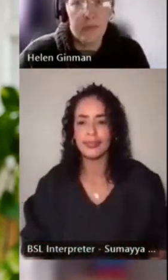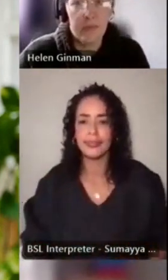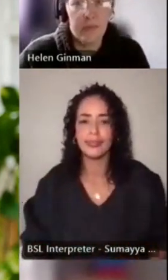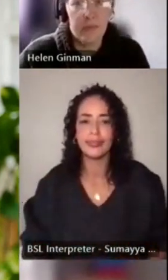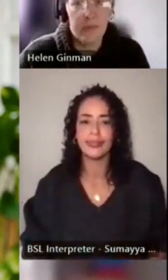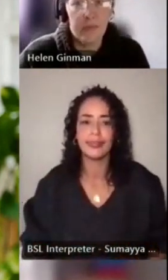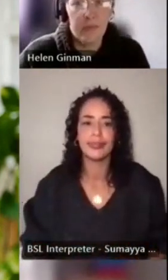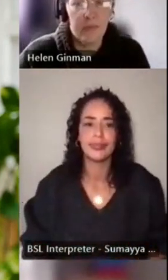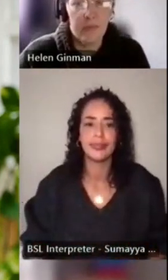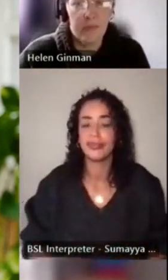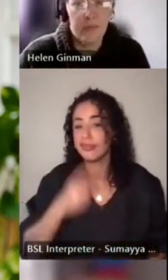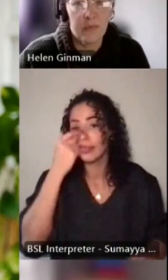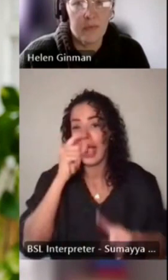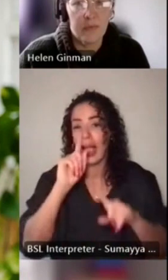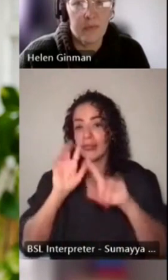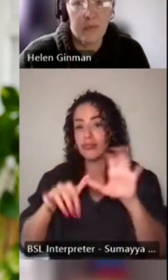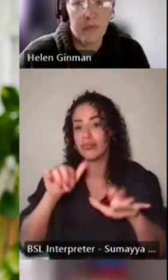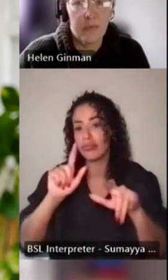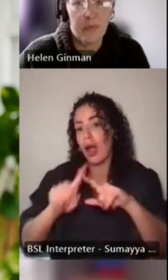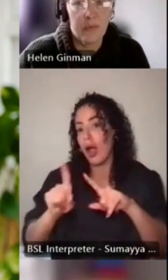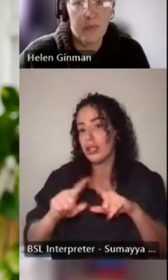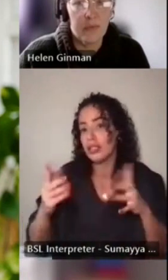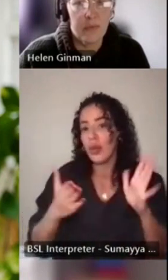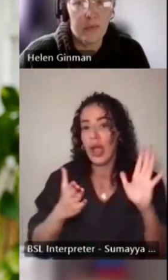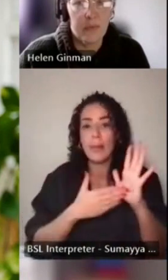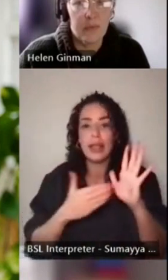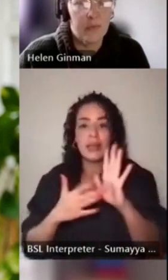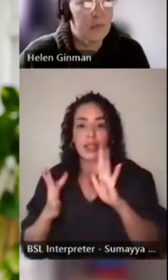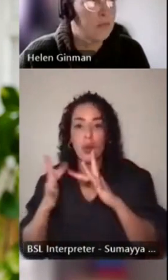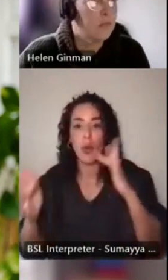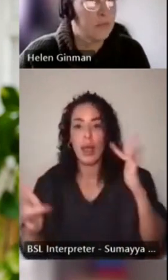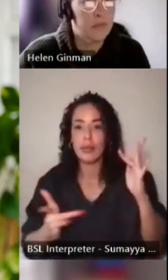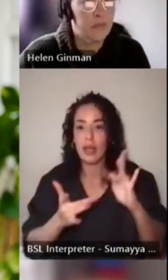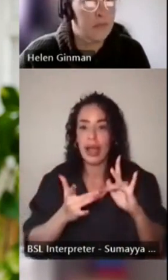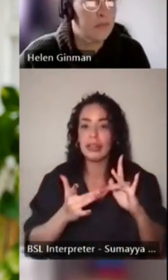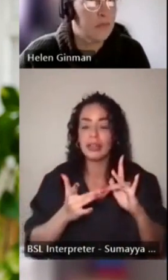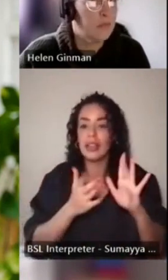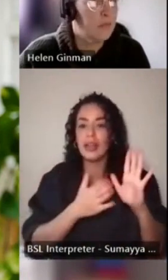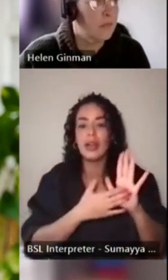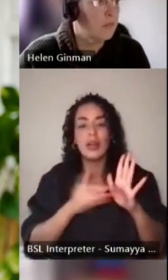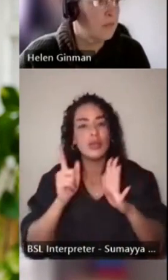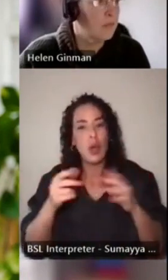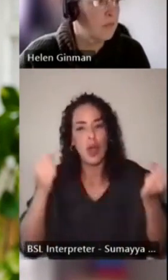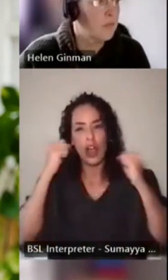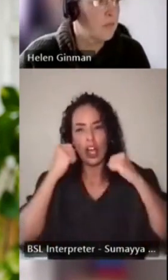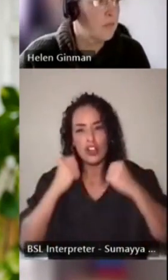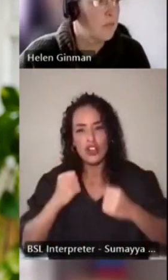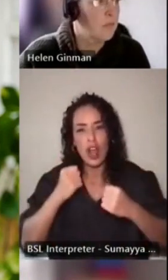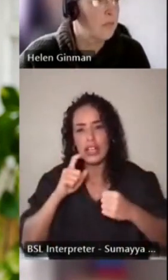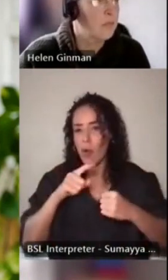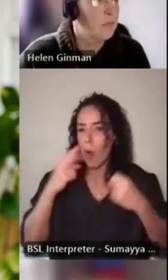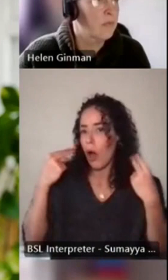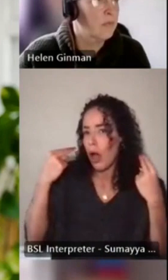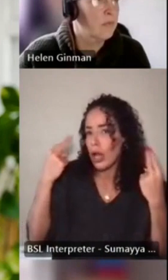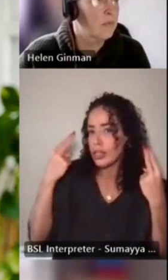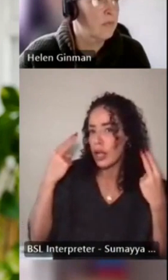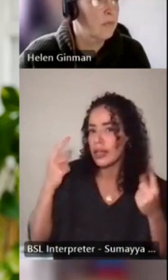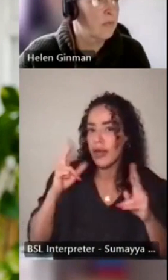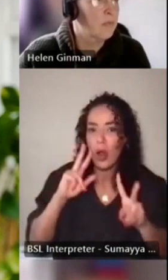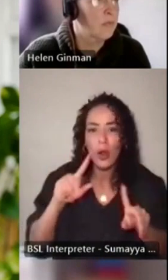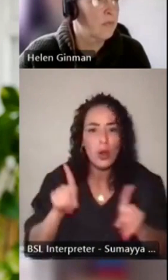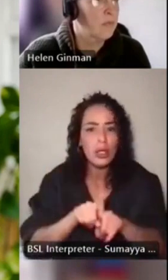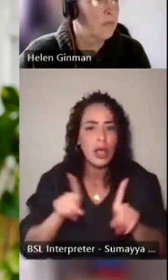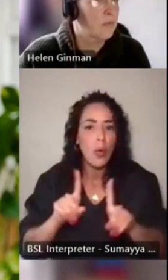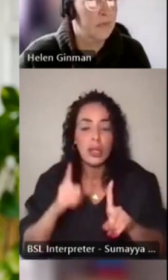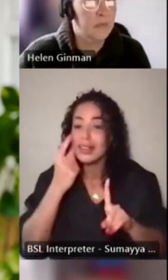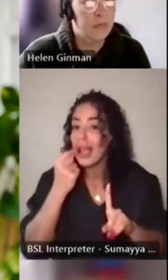your answers into the Mentimeter. What do we think being assertive looks like? I know sometimes this can look quite differently